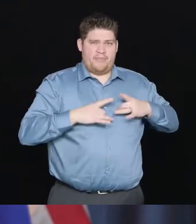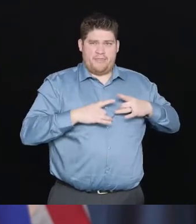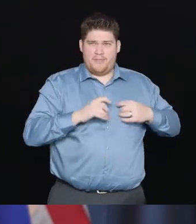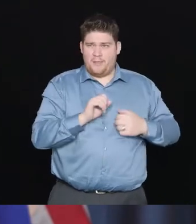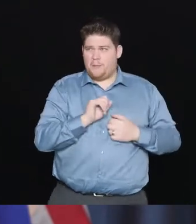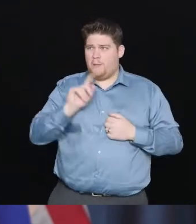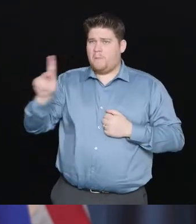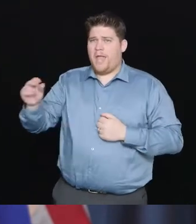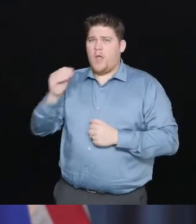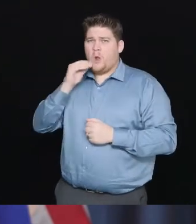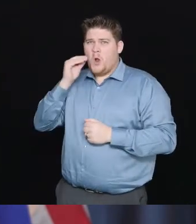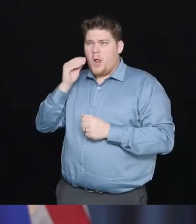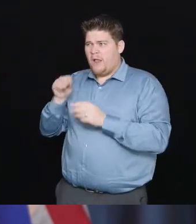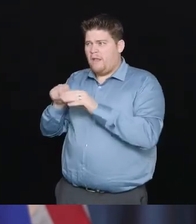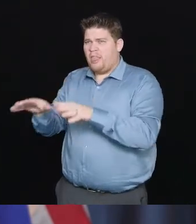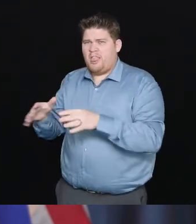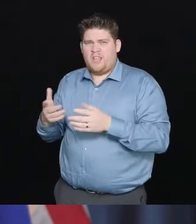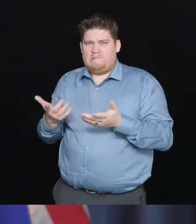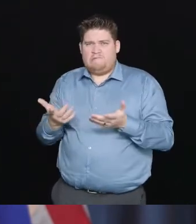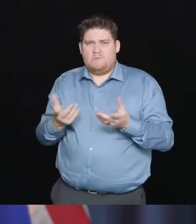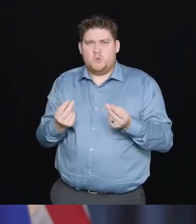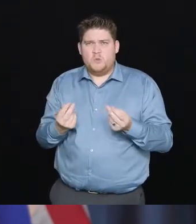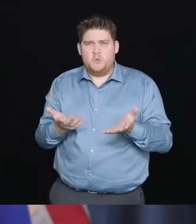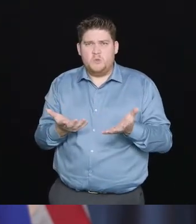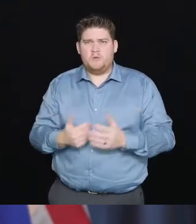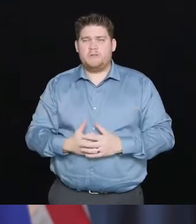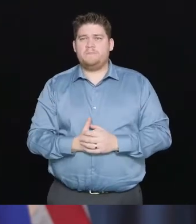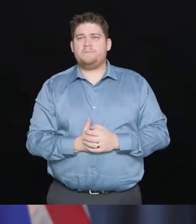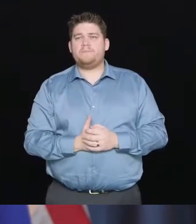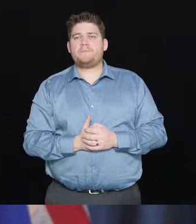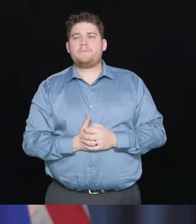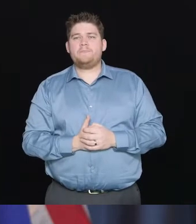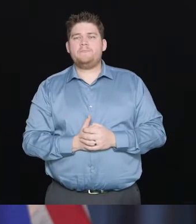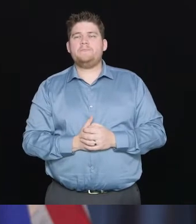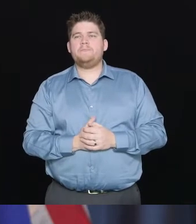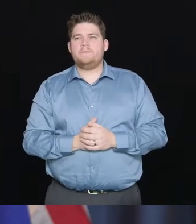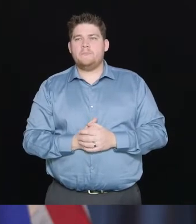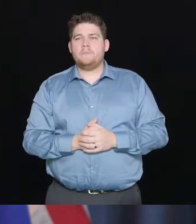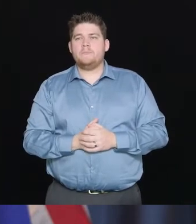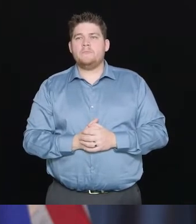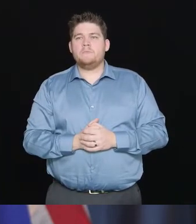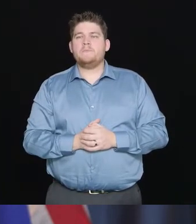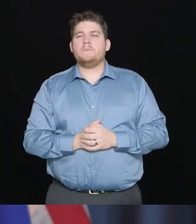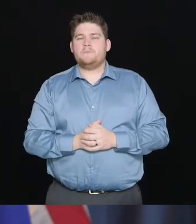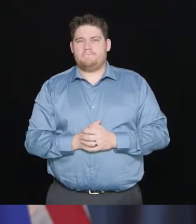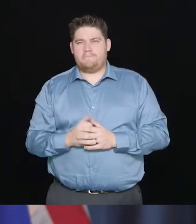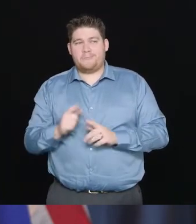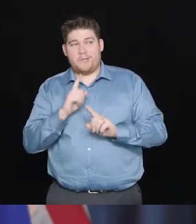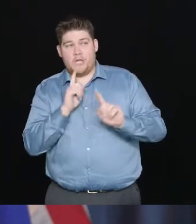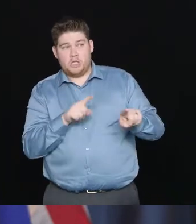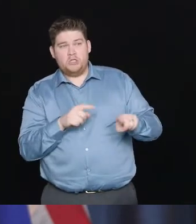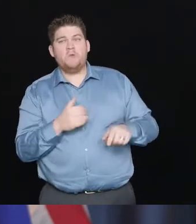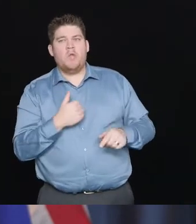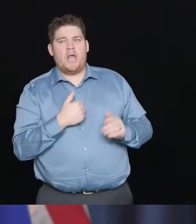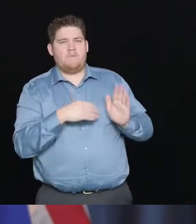we're putting in place around the outbreak. So yes, we do ask them to stay away, to go directly home, to stay